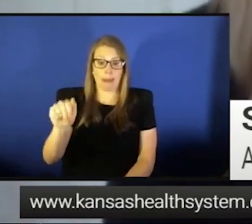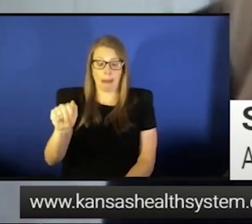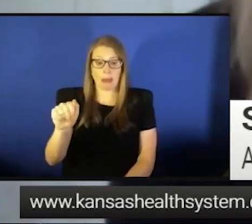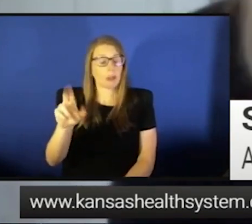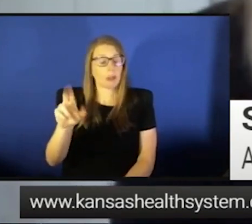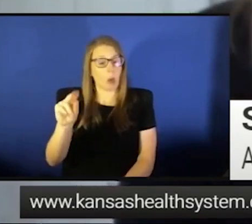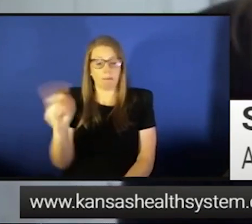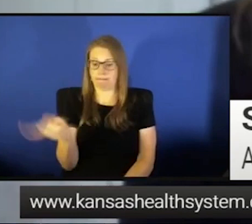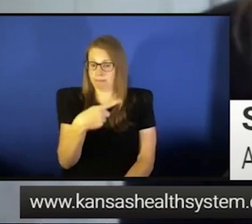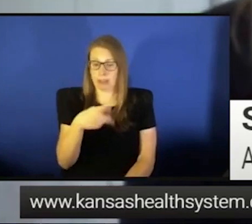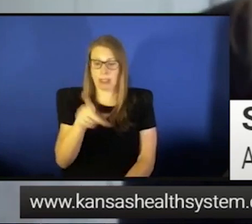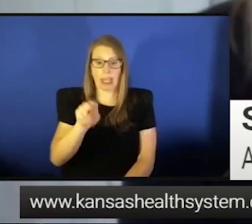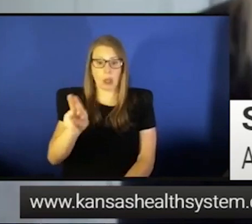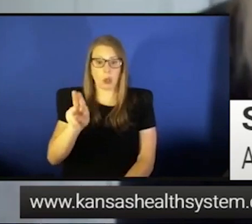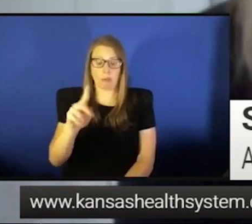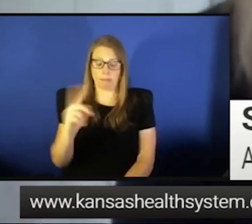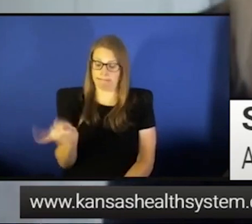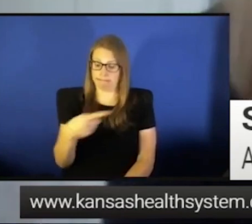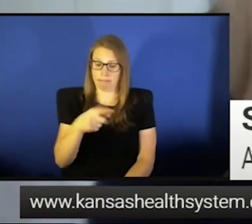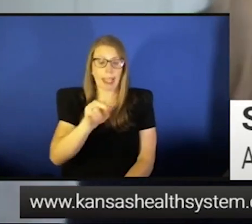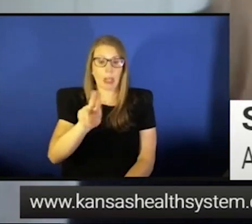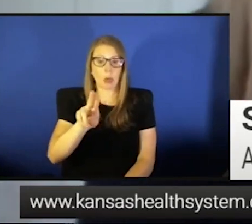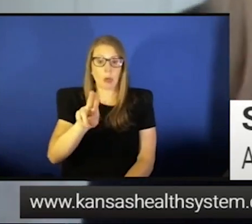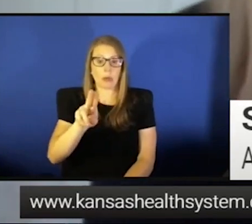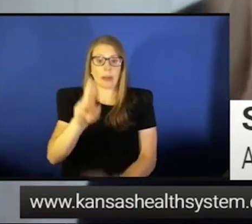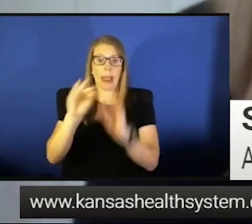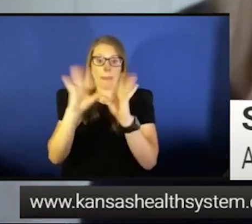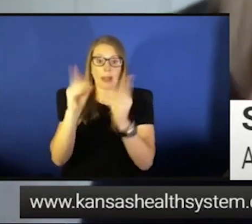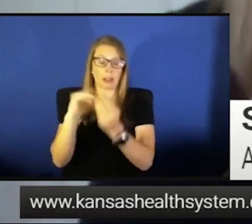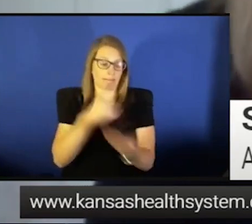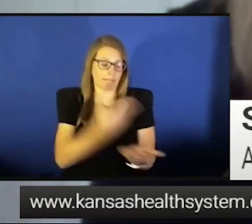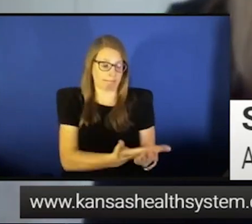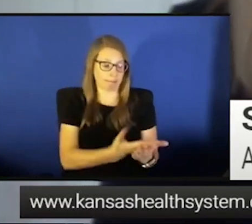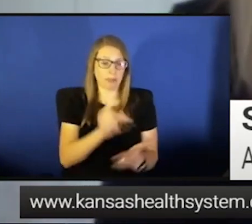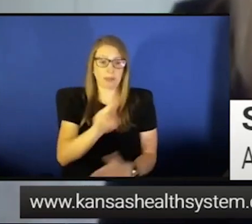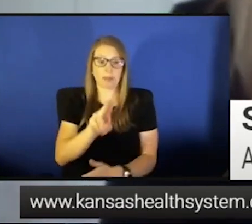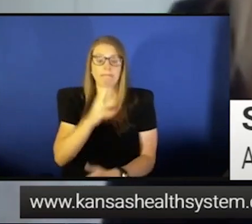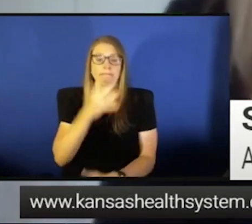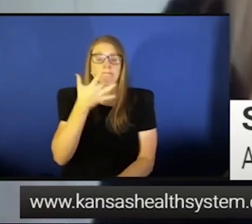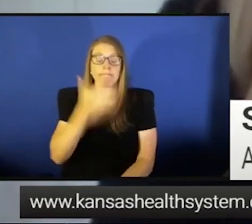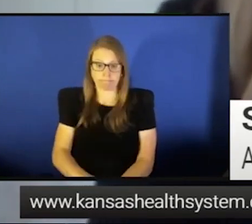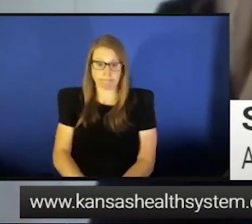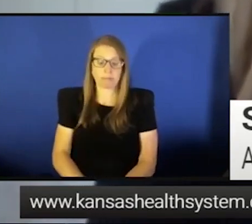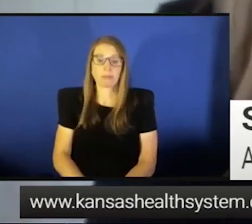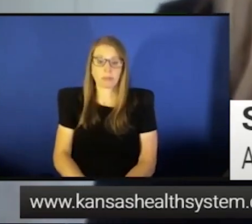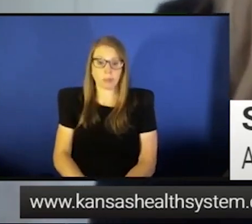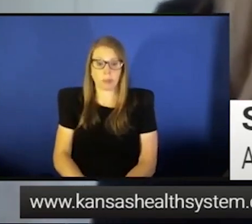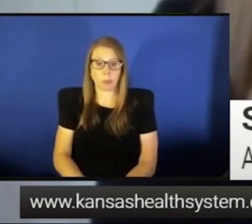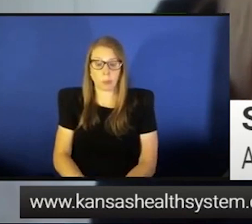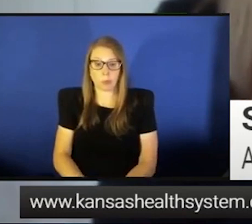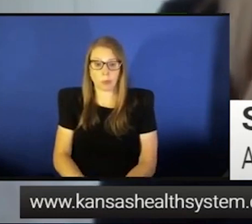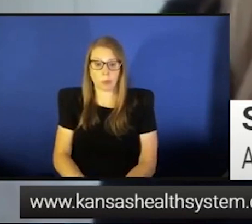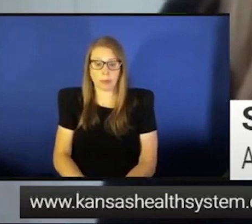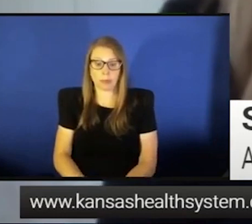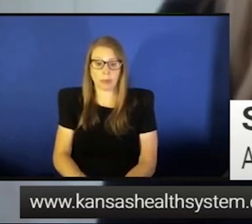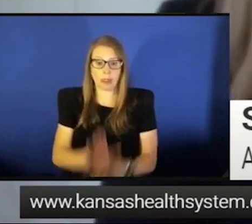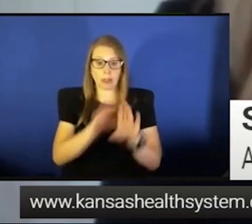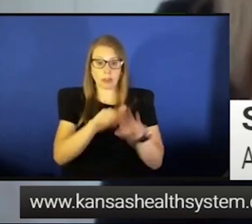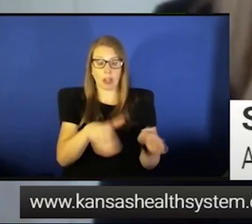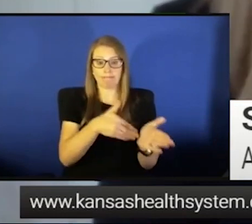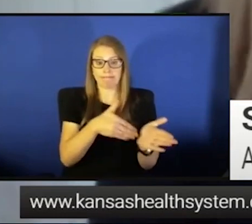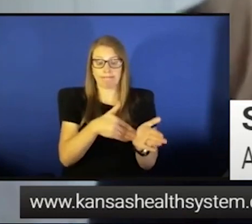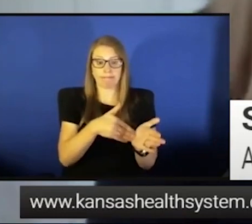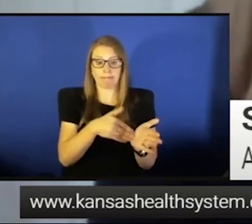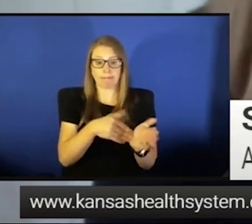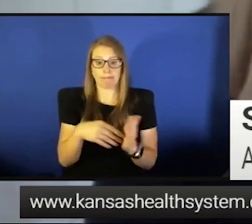to KU. And so we went by ambulance to KU. And fortunately, my pediatrician's